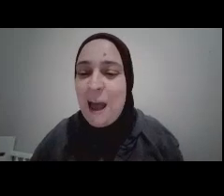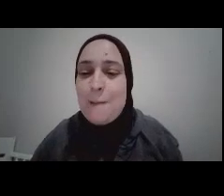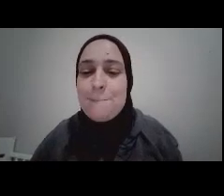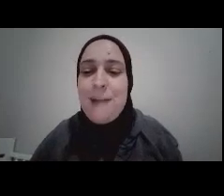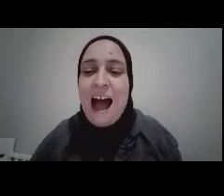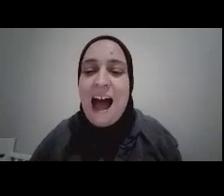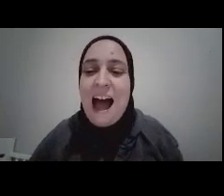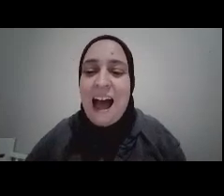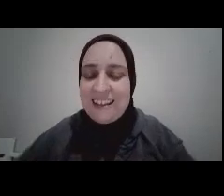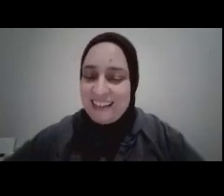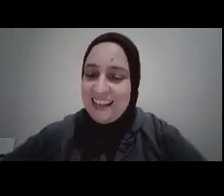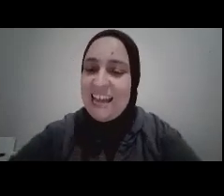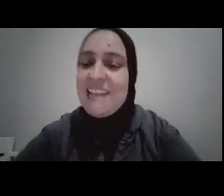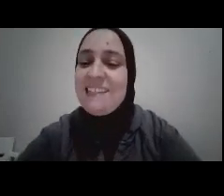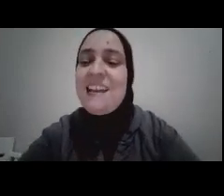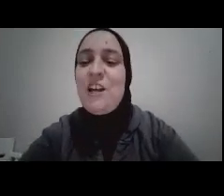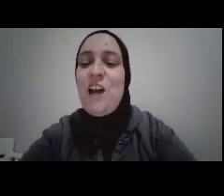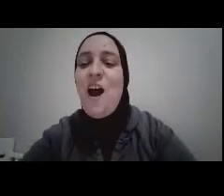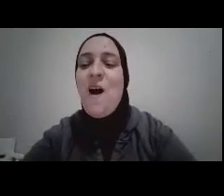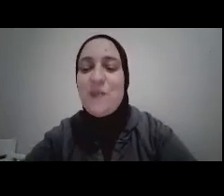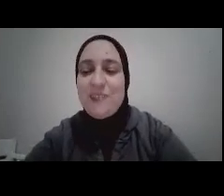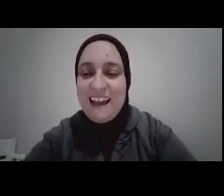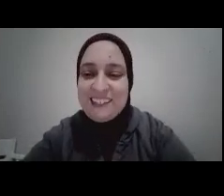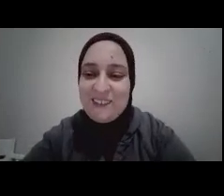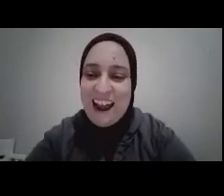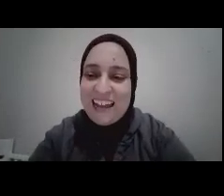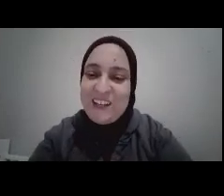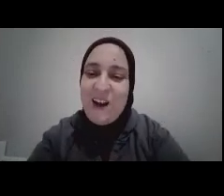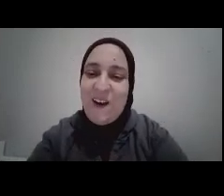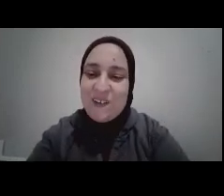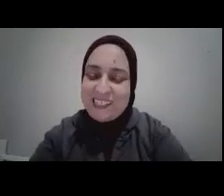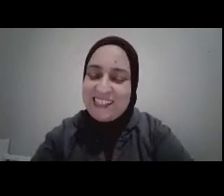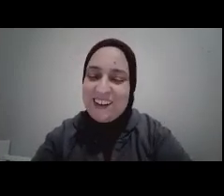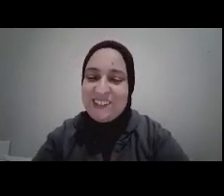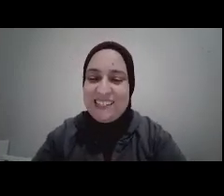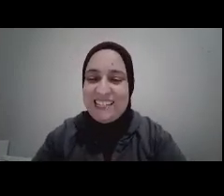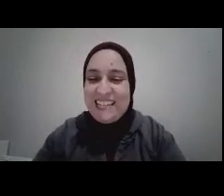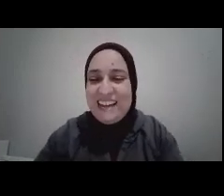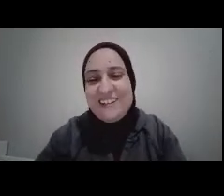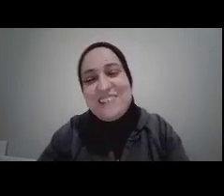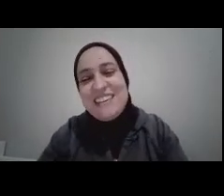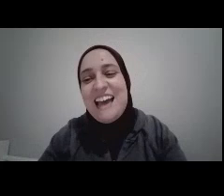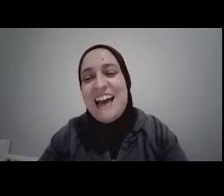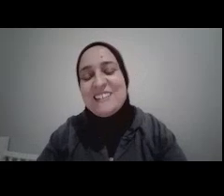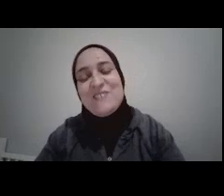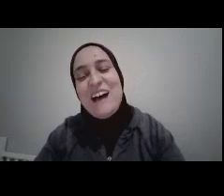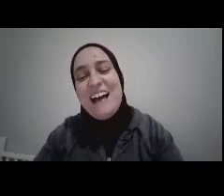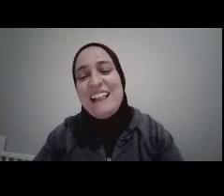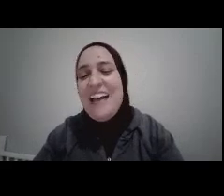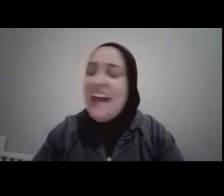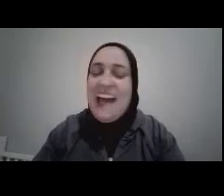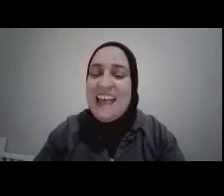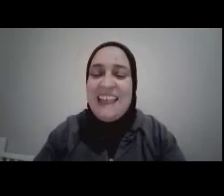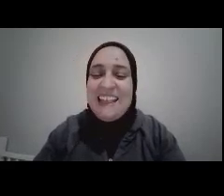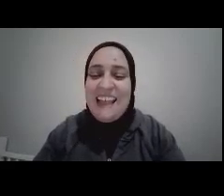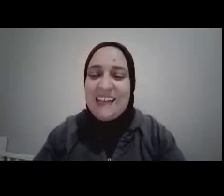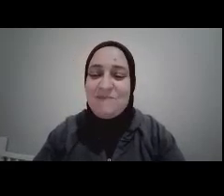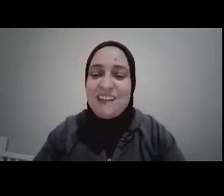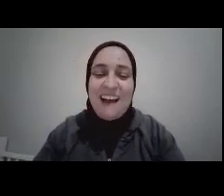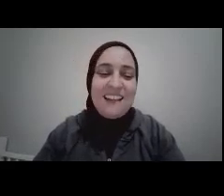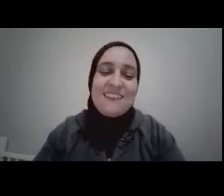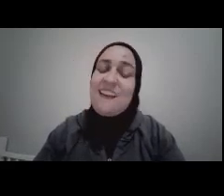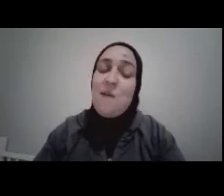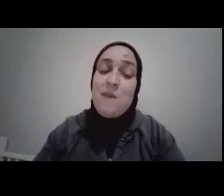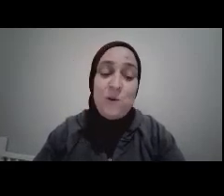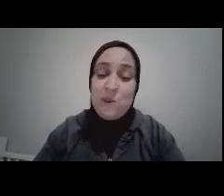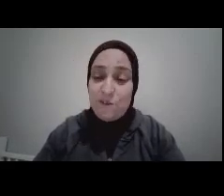here? Bah! It's a goat. That's right. Goat starts with the letter G as well. And then last but